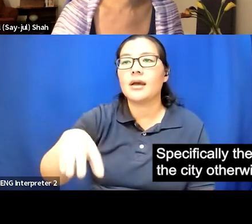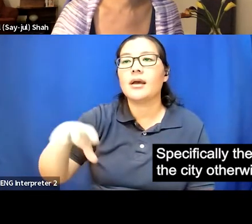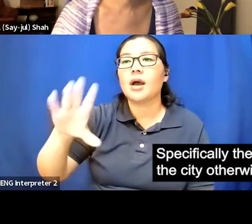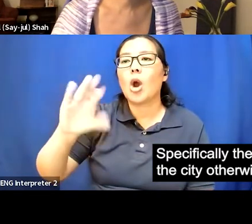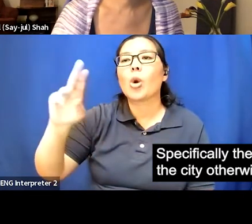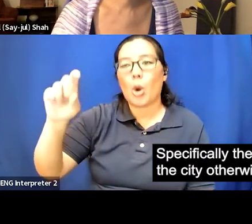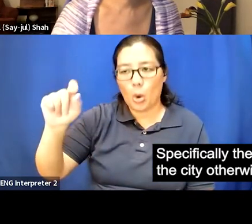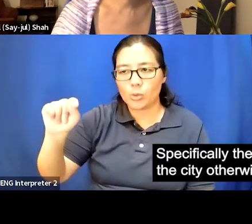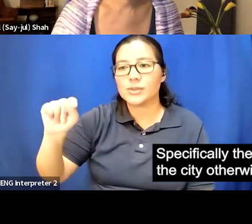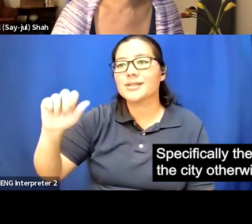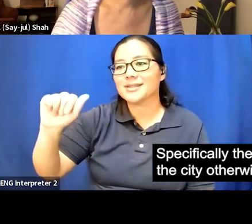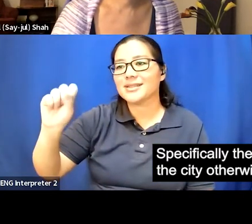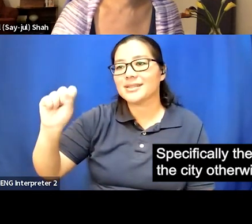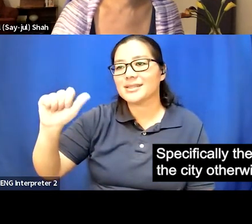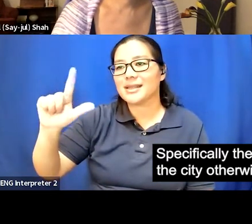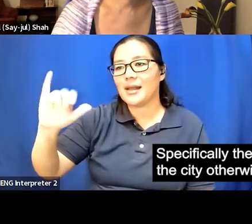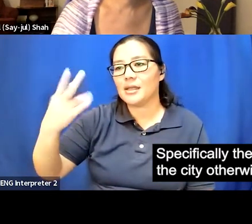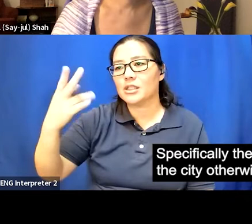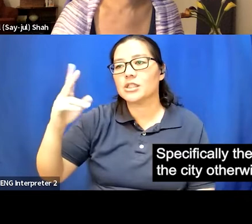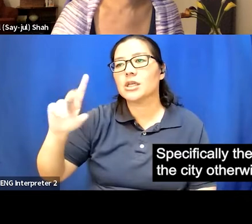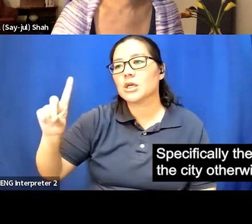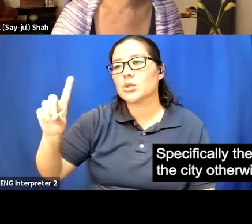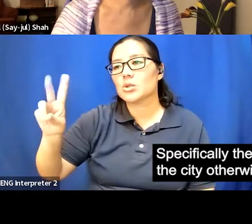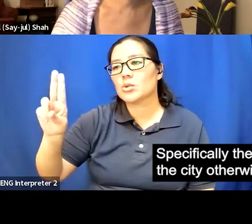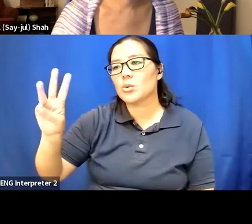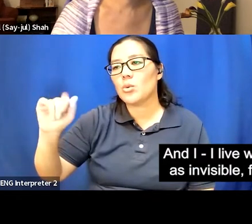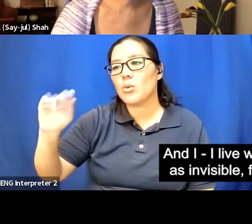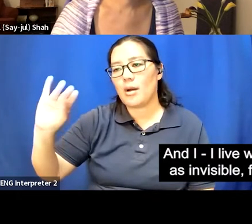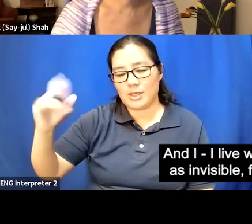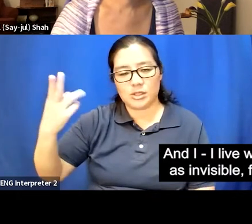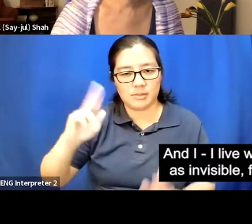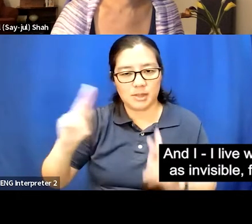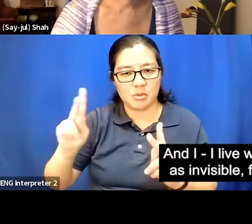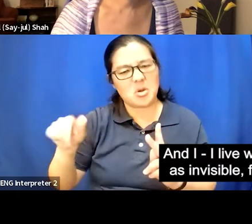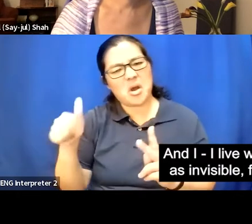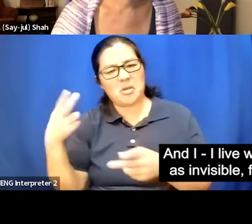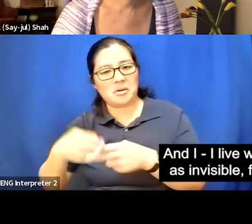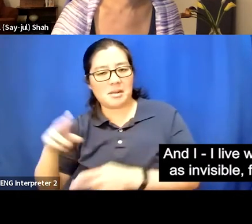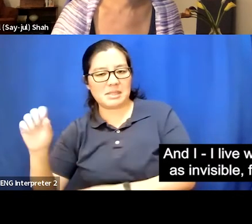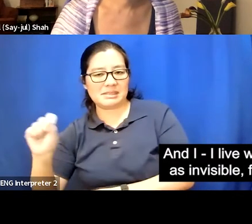people in the city otherwise known as Seattle. And